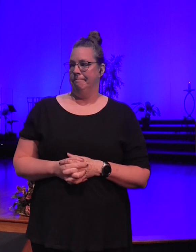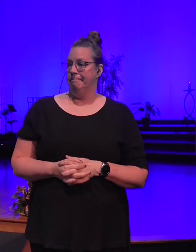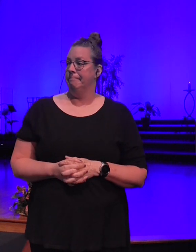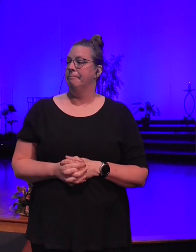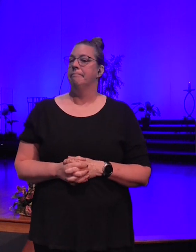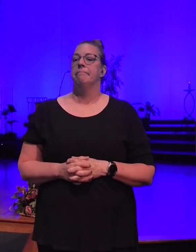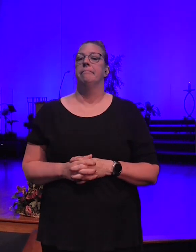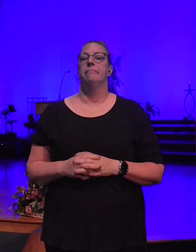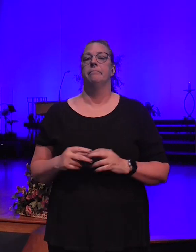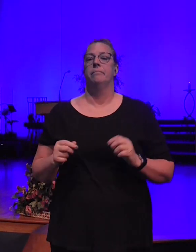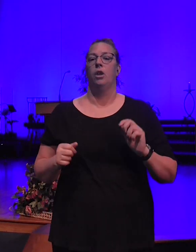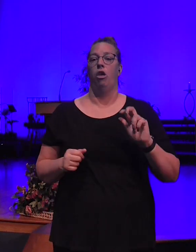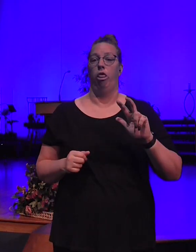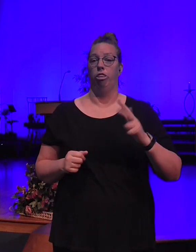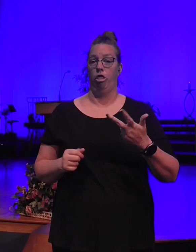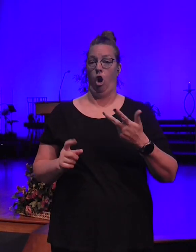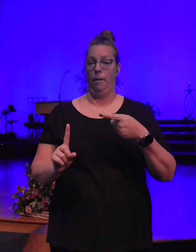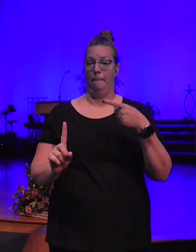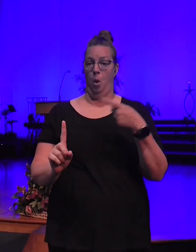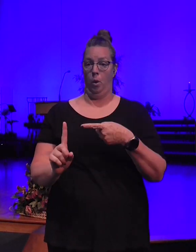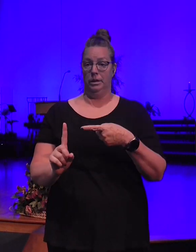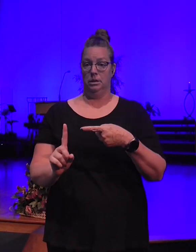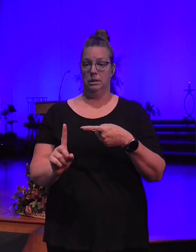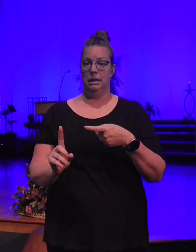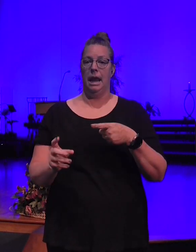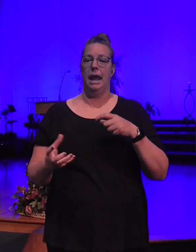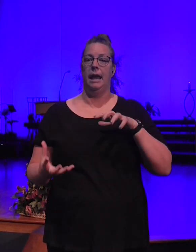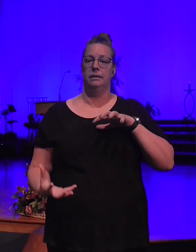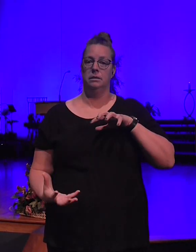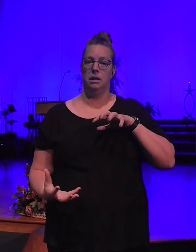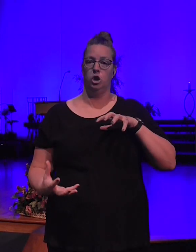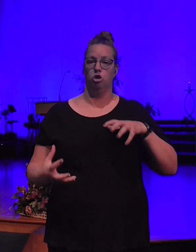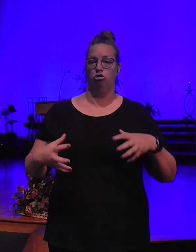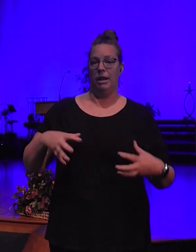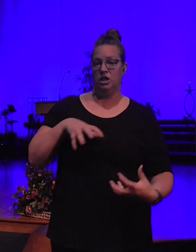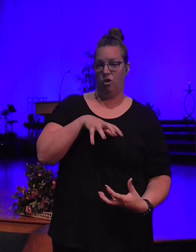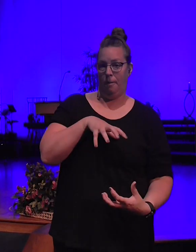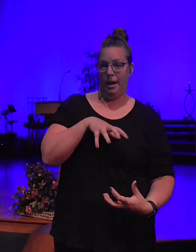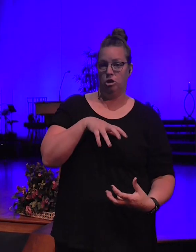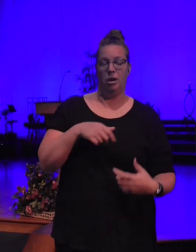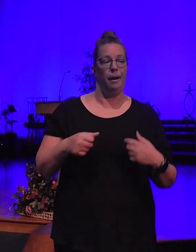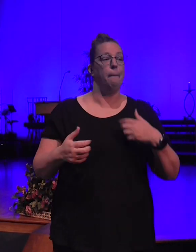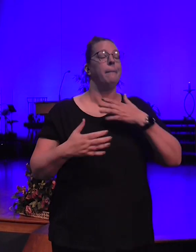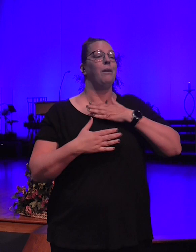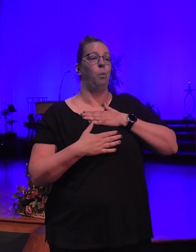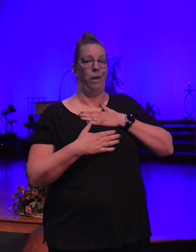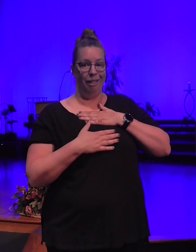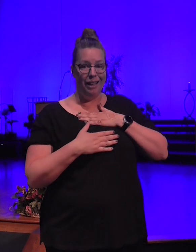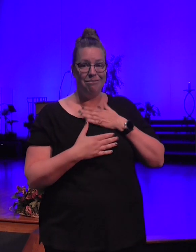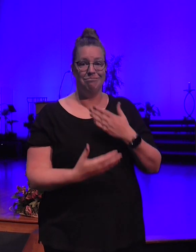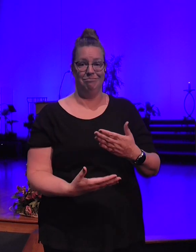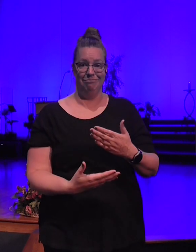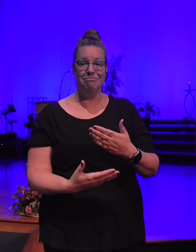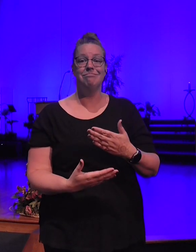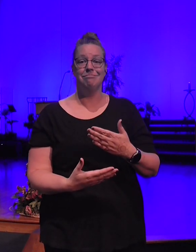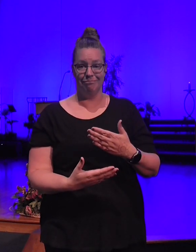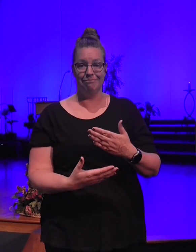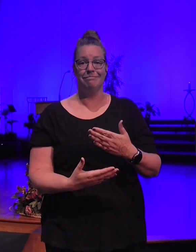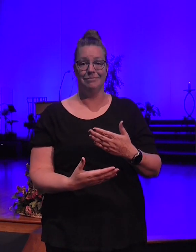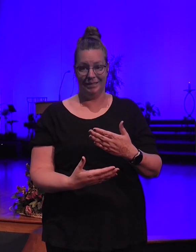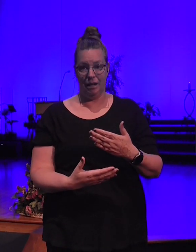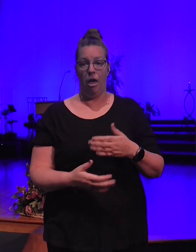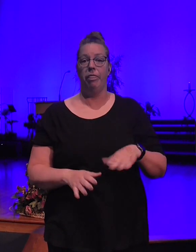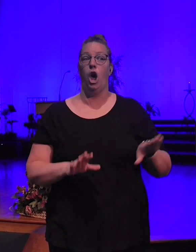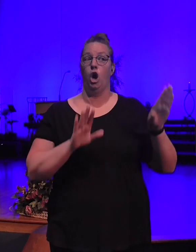The third point is about transformation. Be willing to transform. The greatest